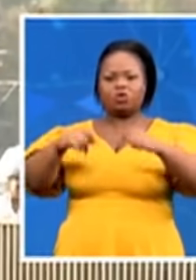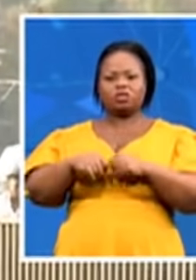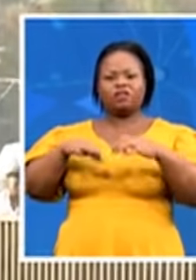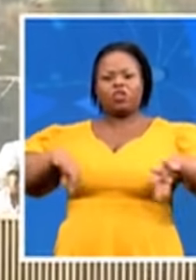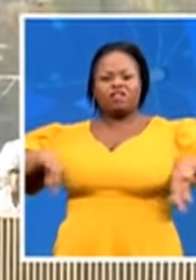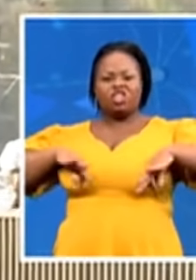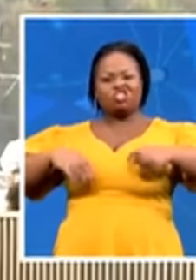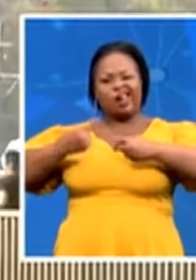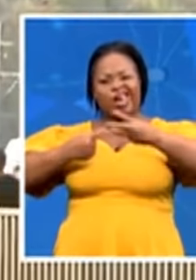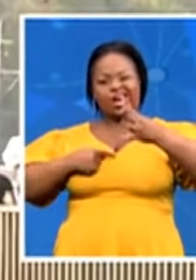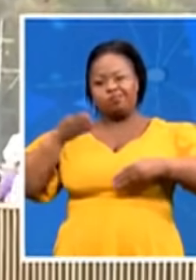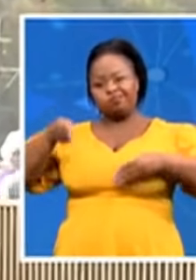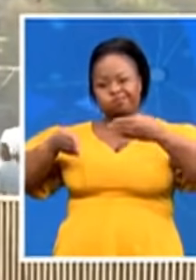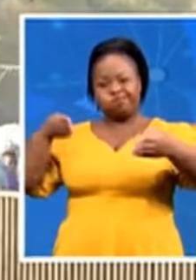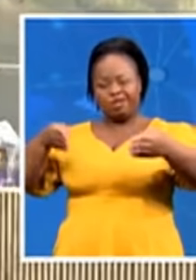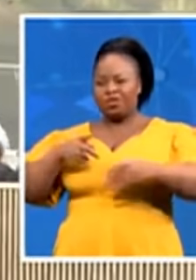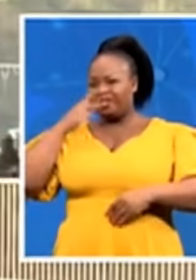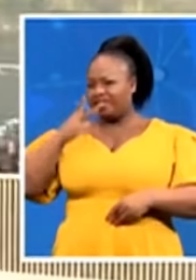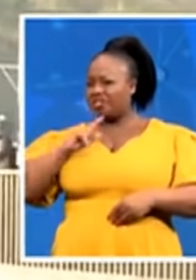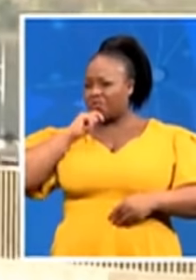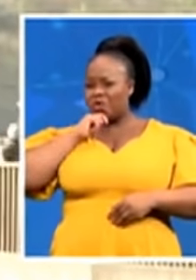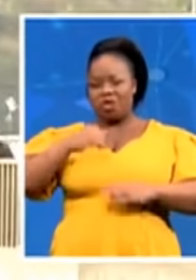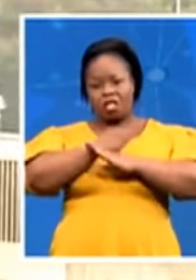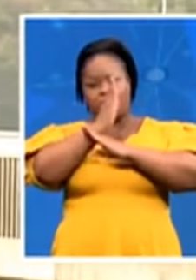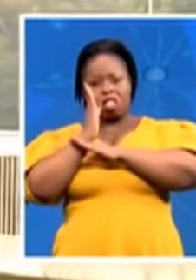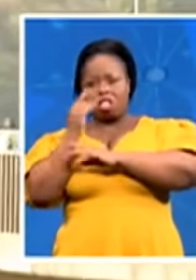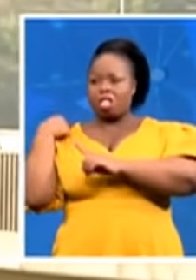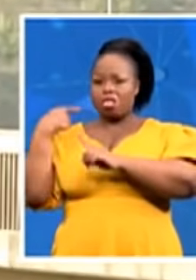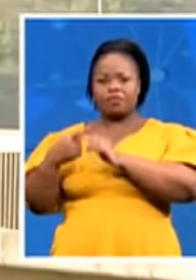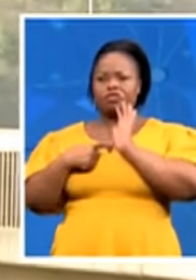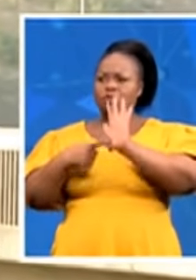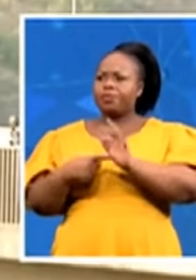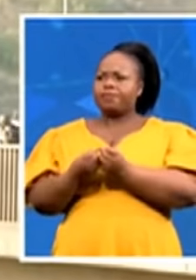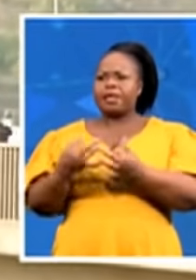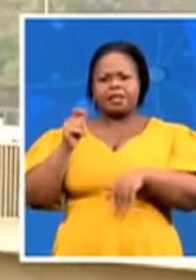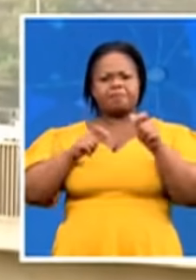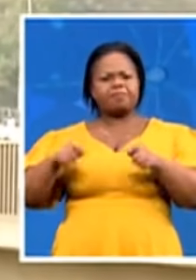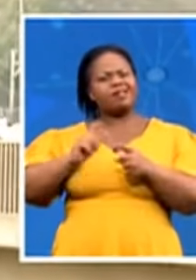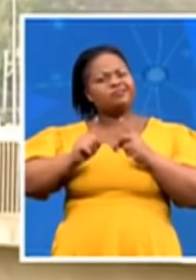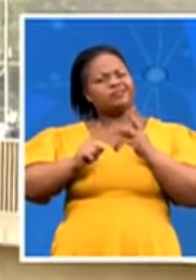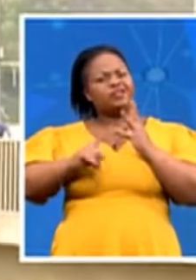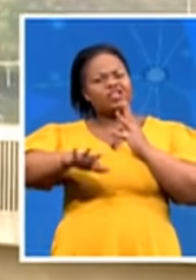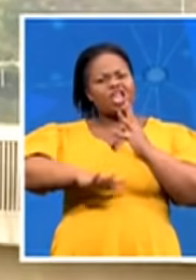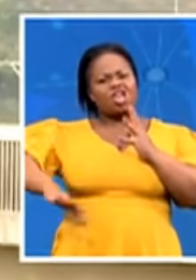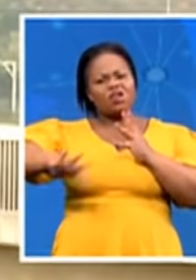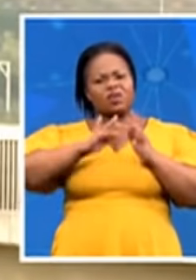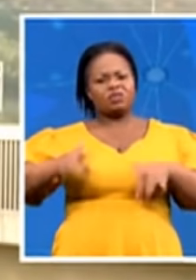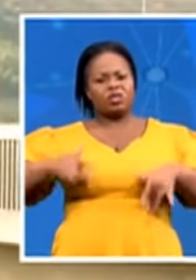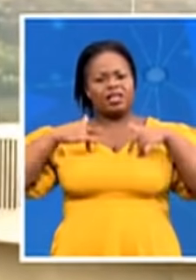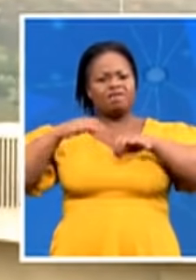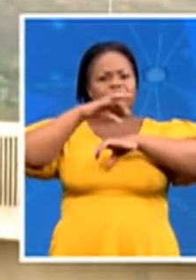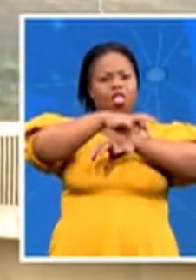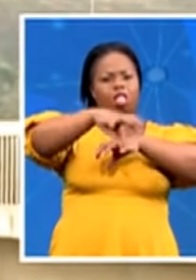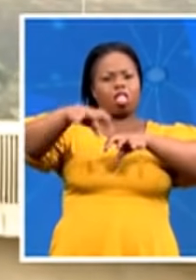part of the morning, and most of these people are coming from areas in this location close to Newlands East, Avoca